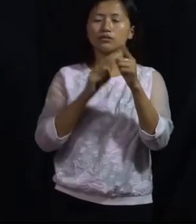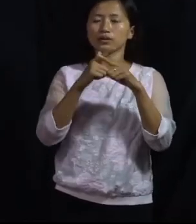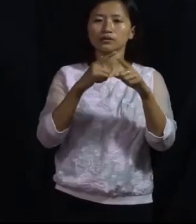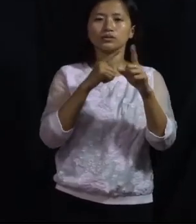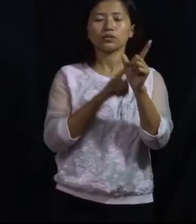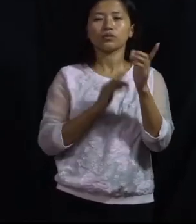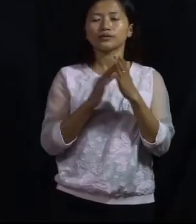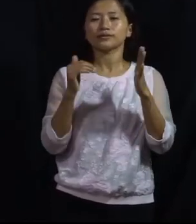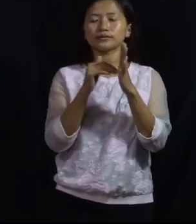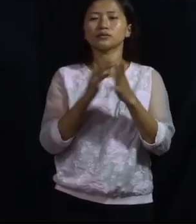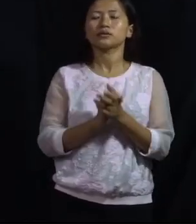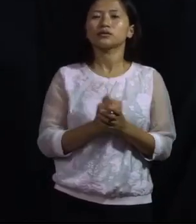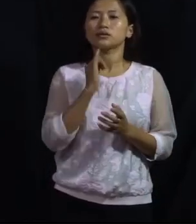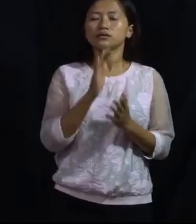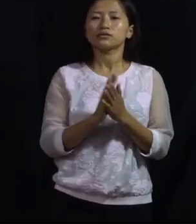stood at